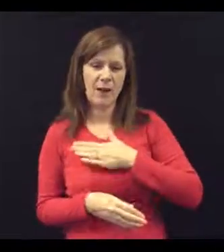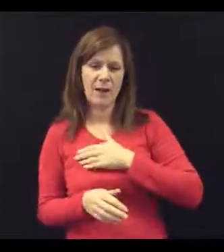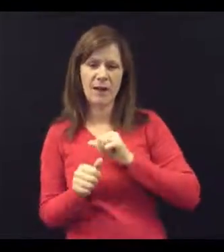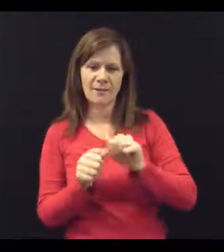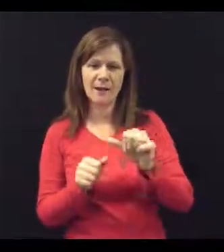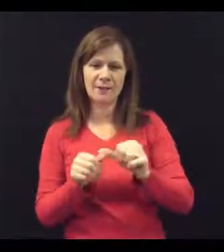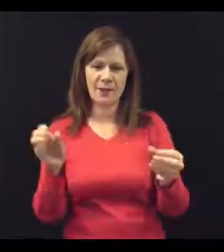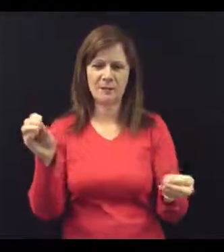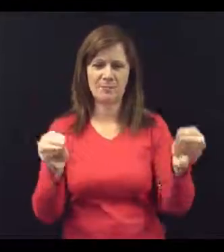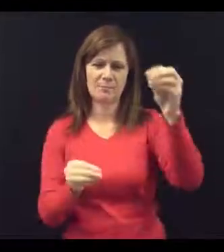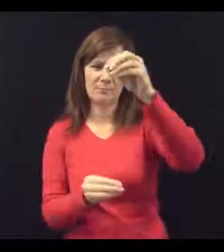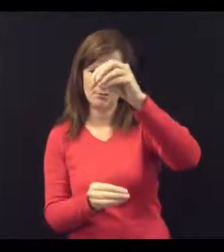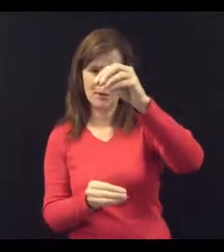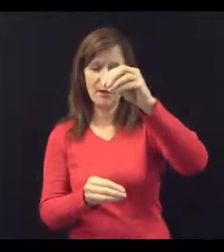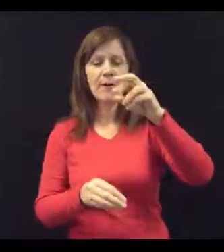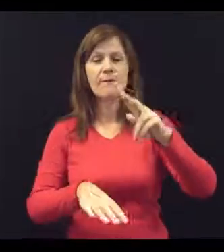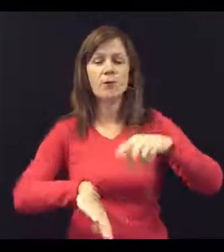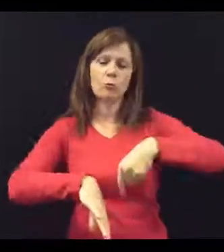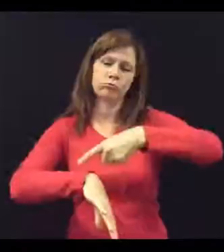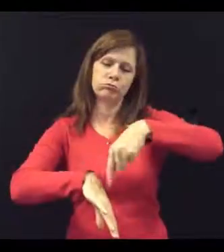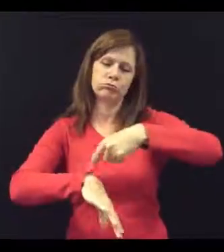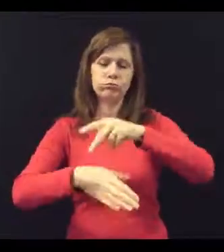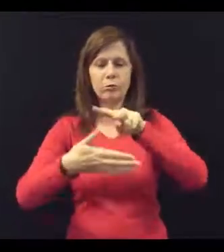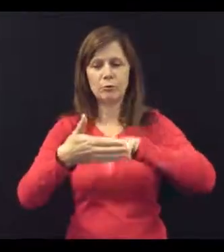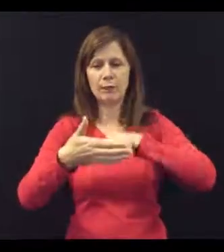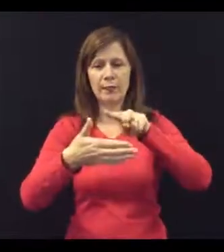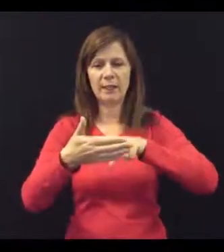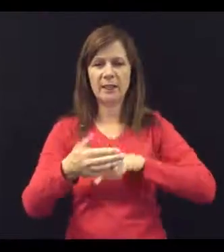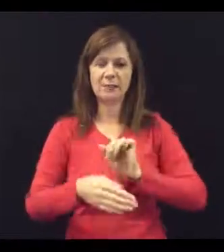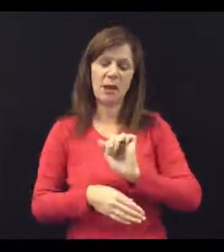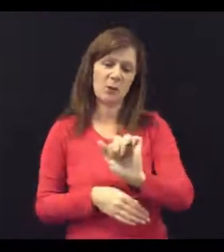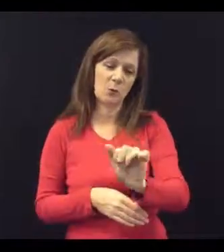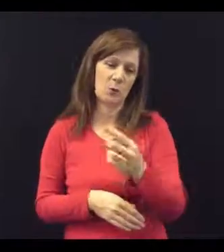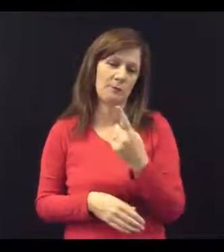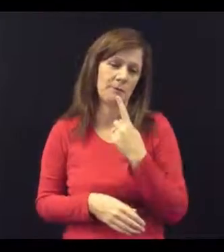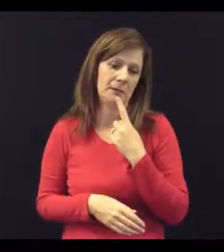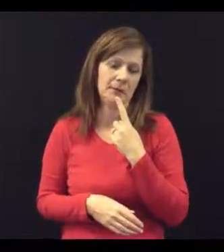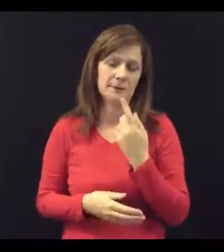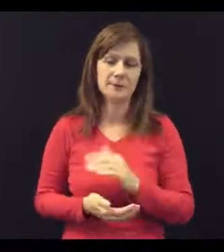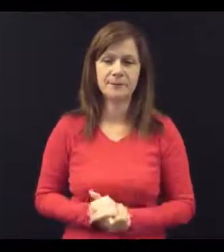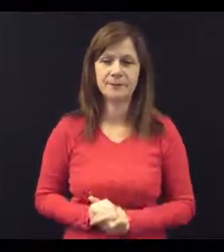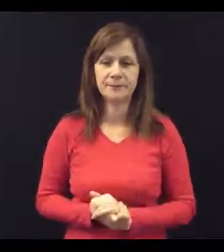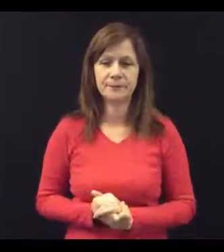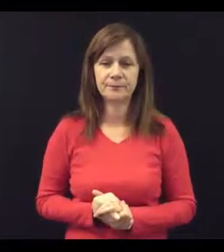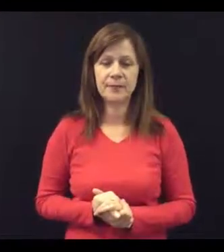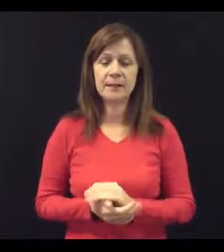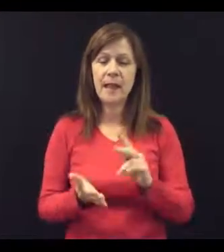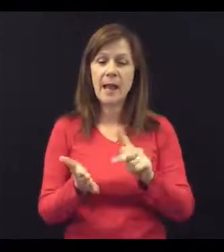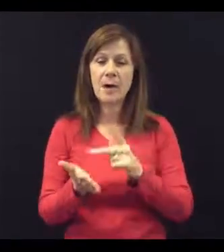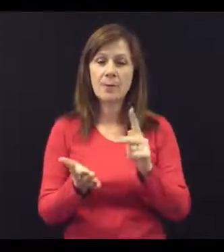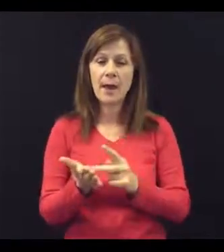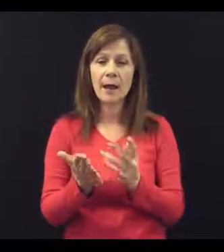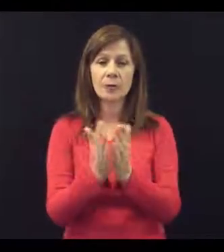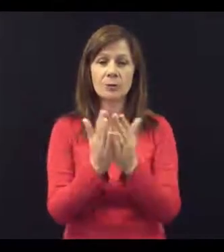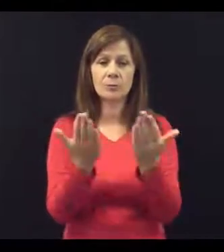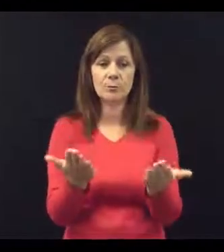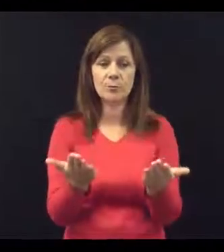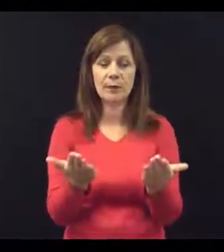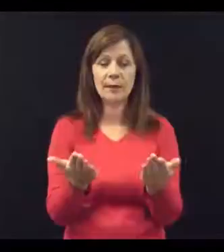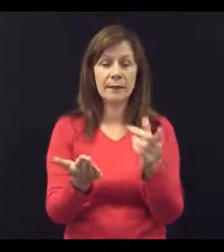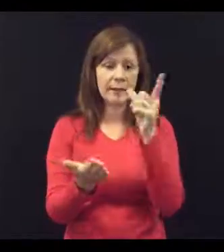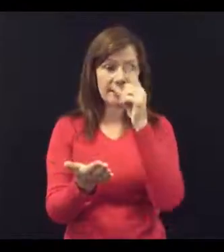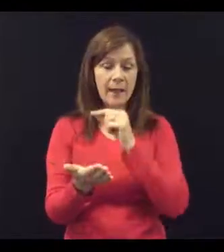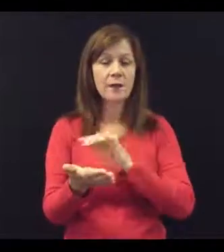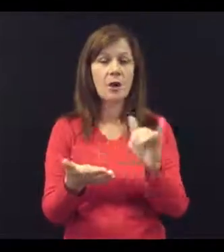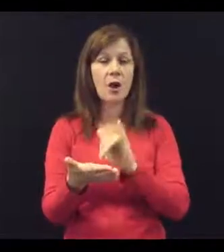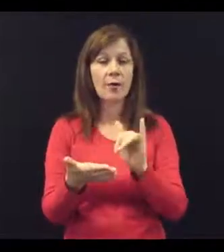position. I find portrait easiest for long reading sessions, but it's purely a personal preference. To move forwards a page, swipe